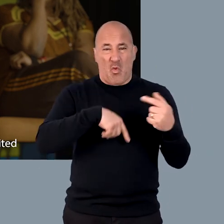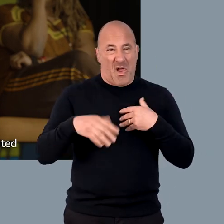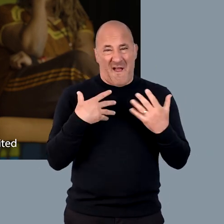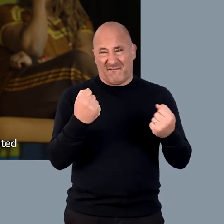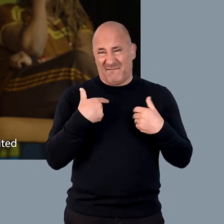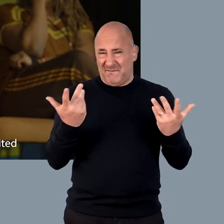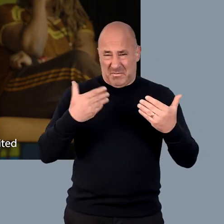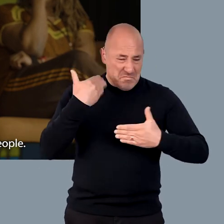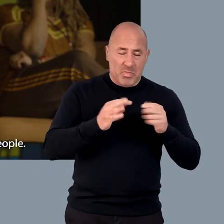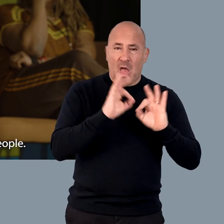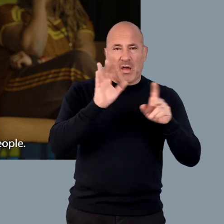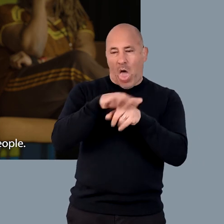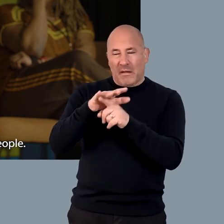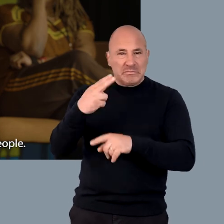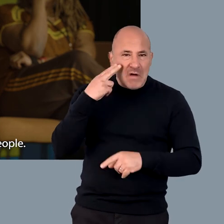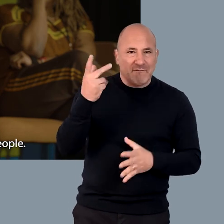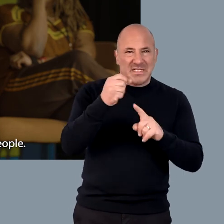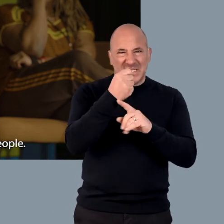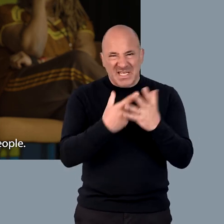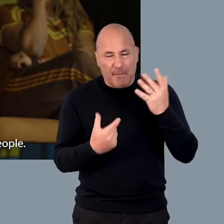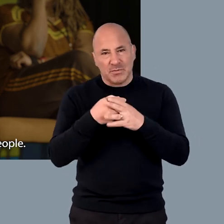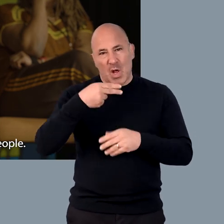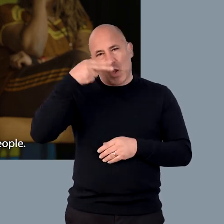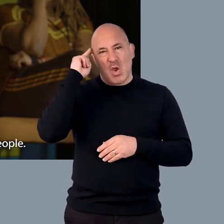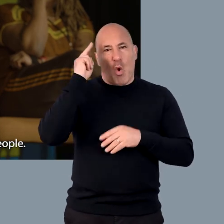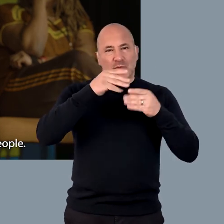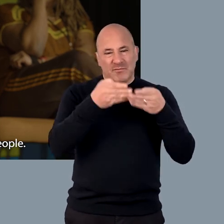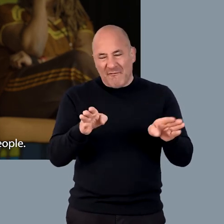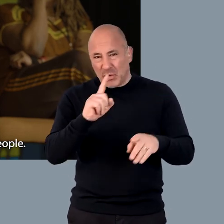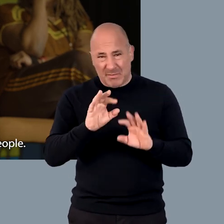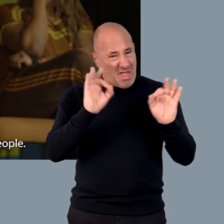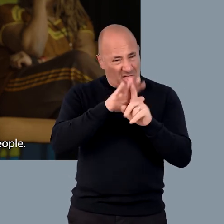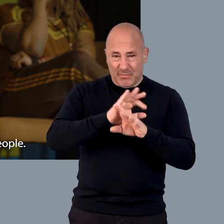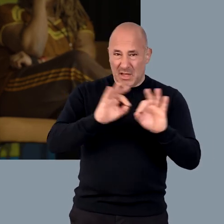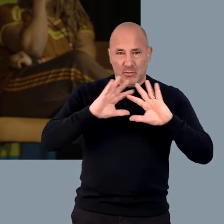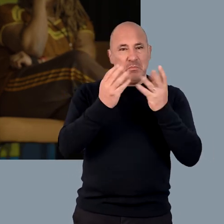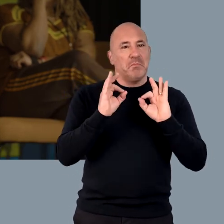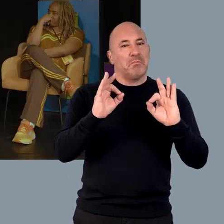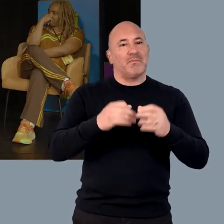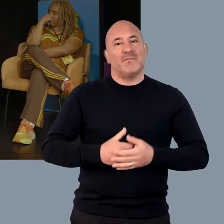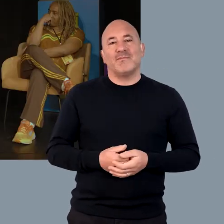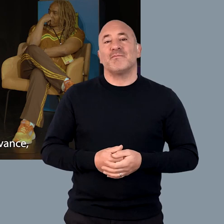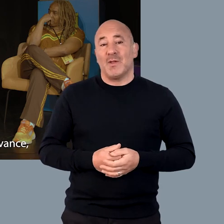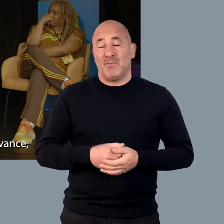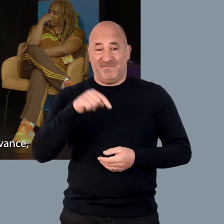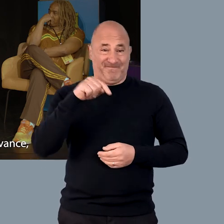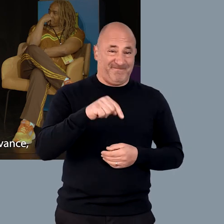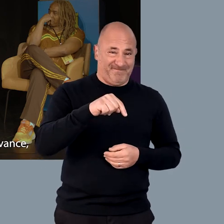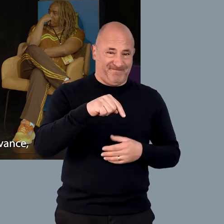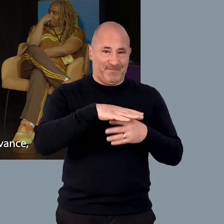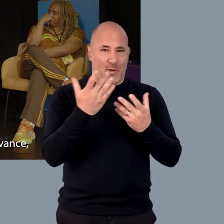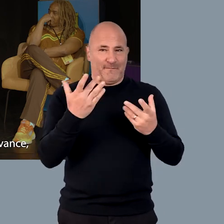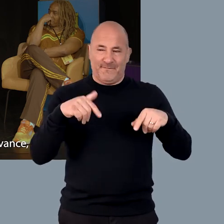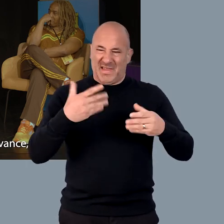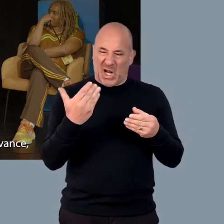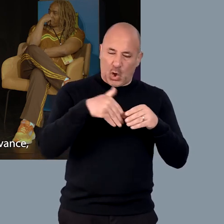no one is limited by prejudice against deaf, disabled or neurodivergent people. So within this,